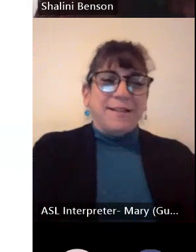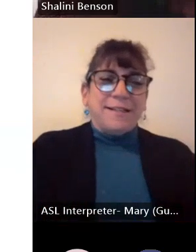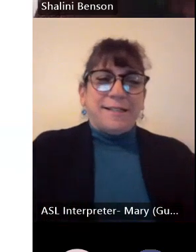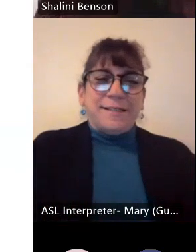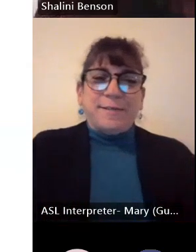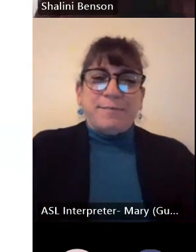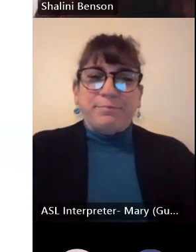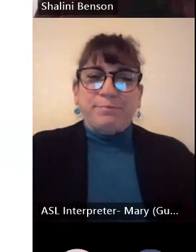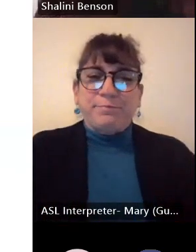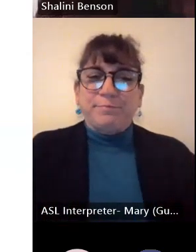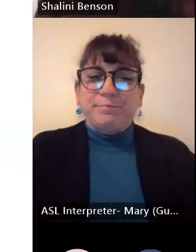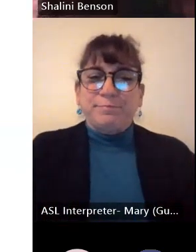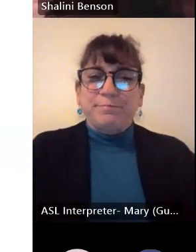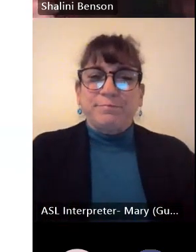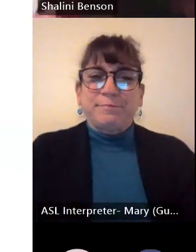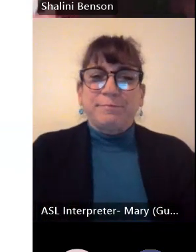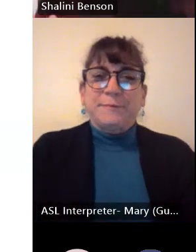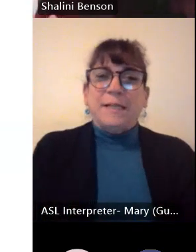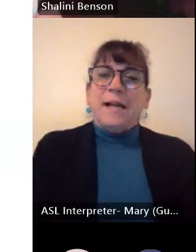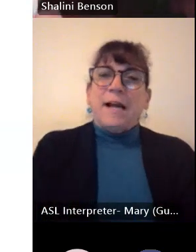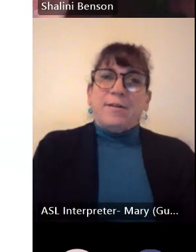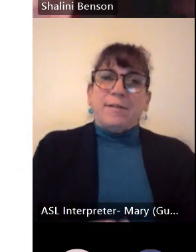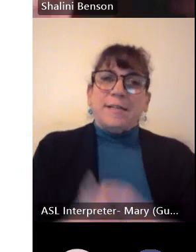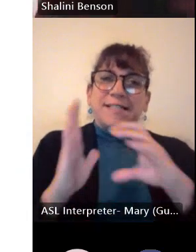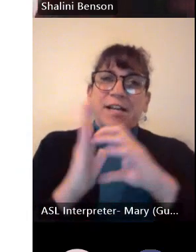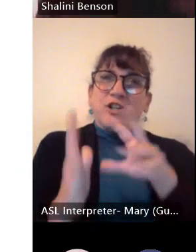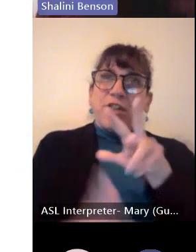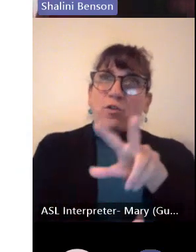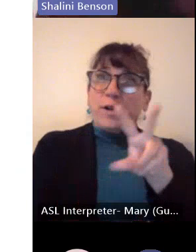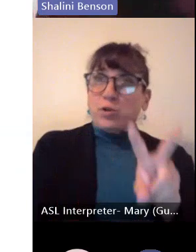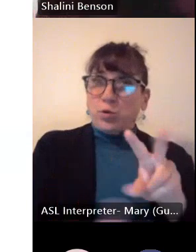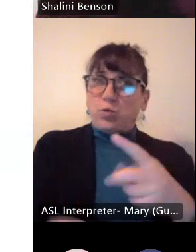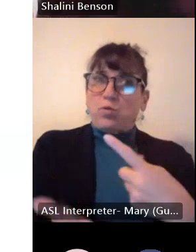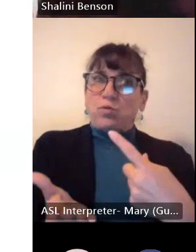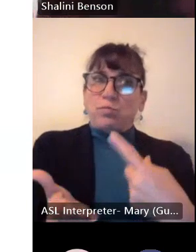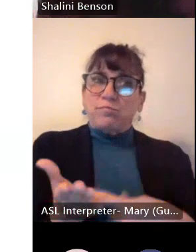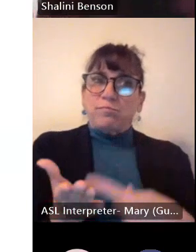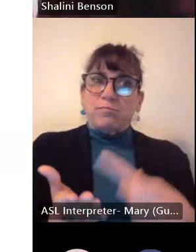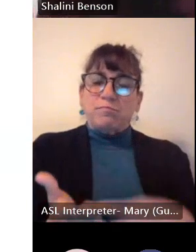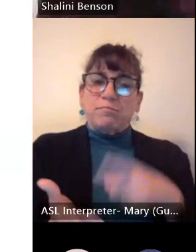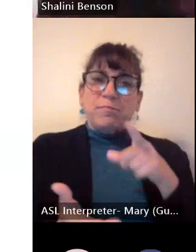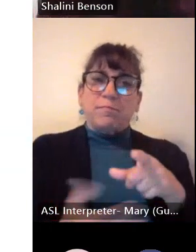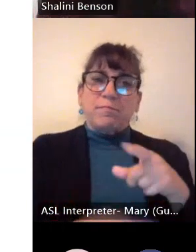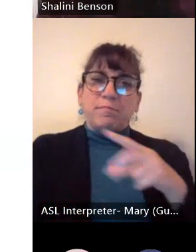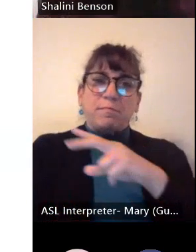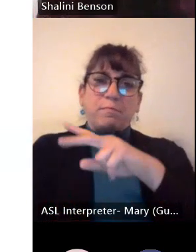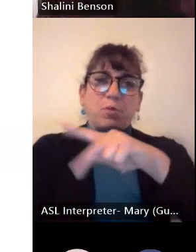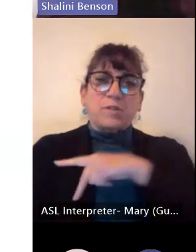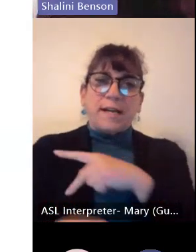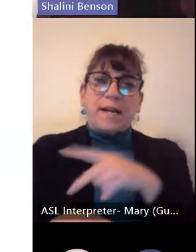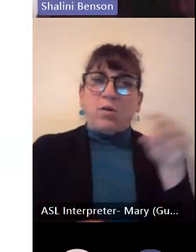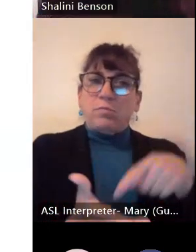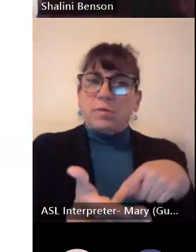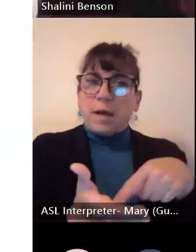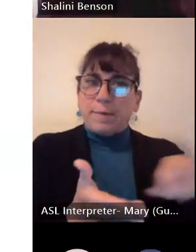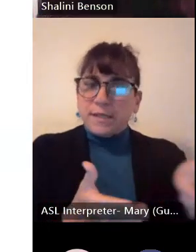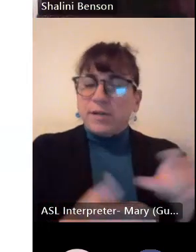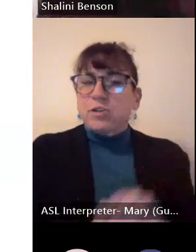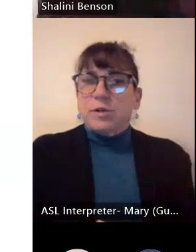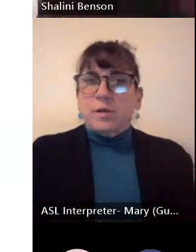So section 32, we're talking about personnel compensation. It